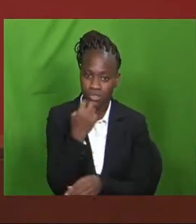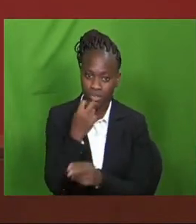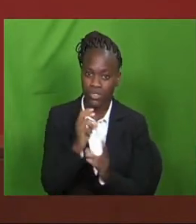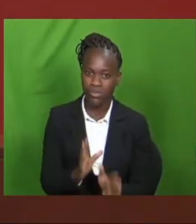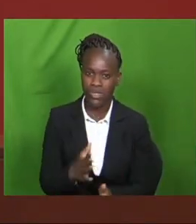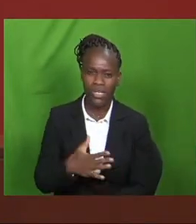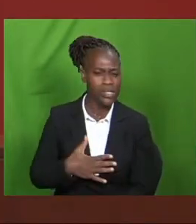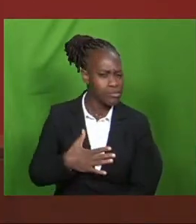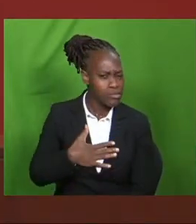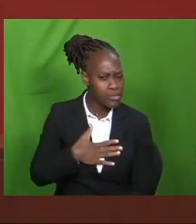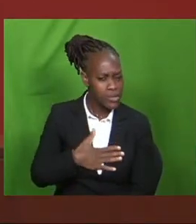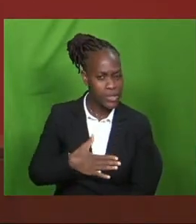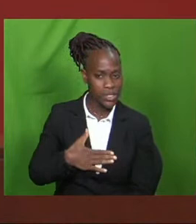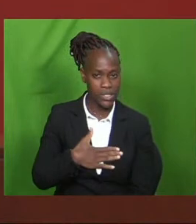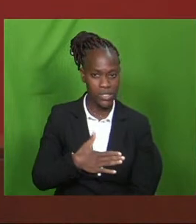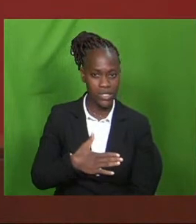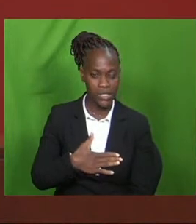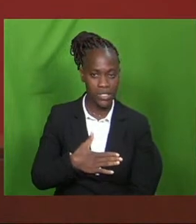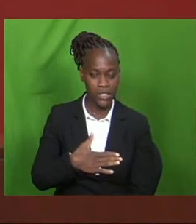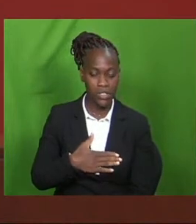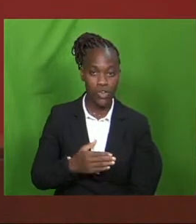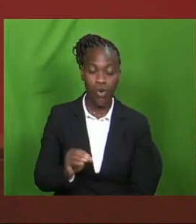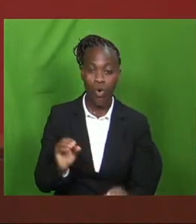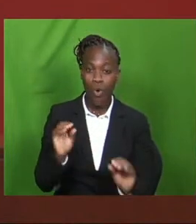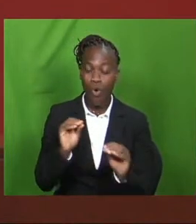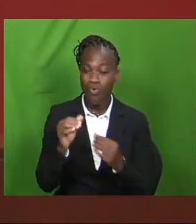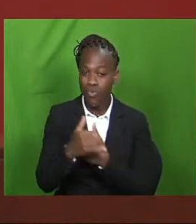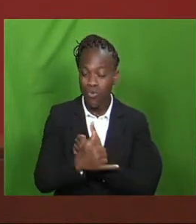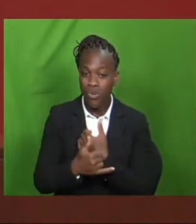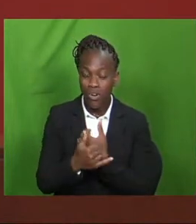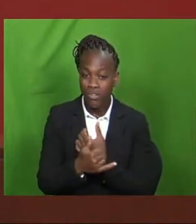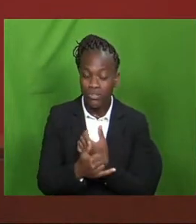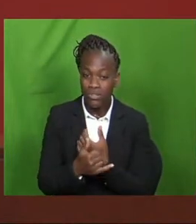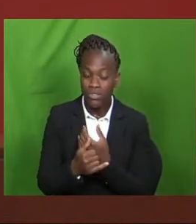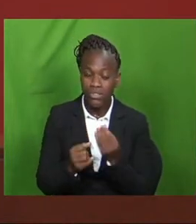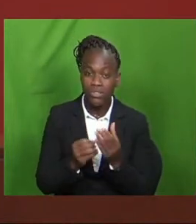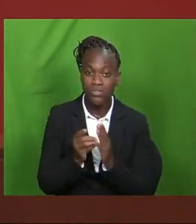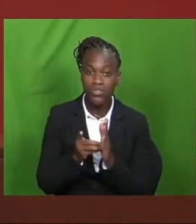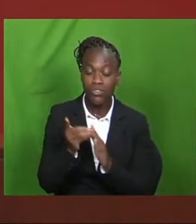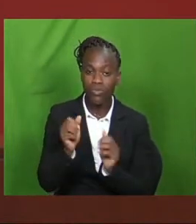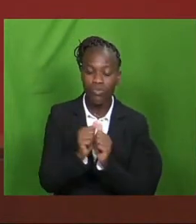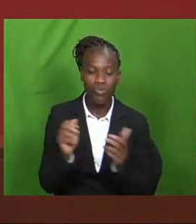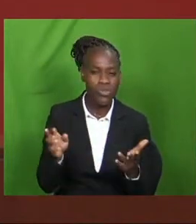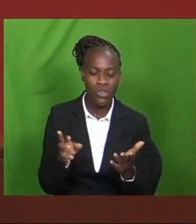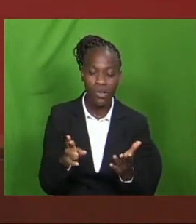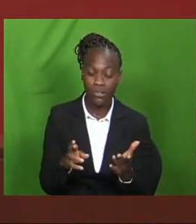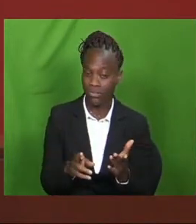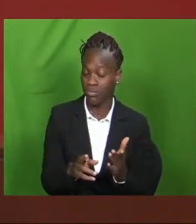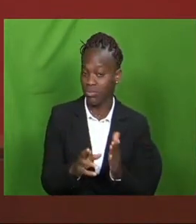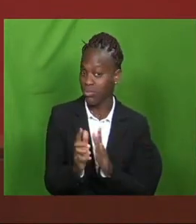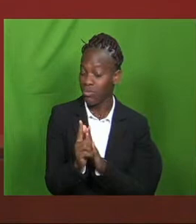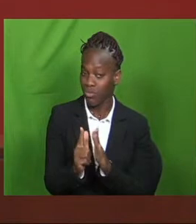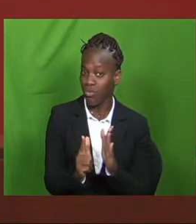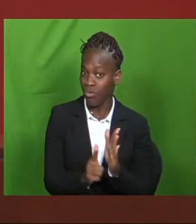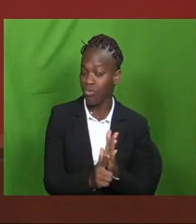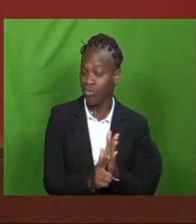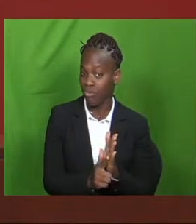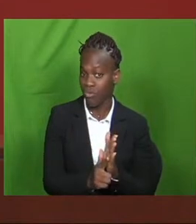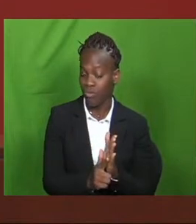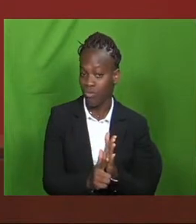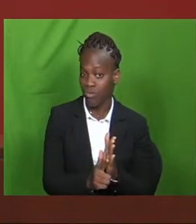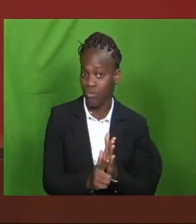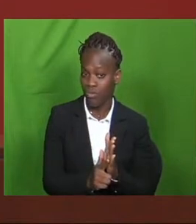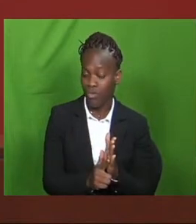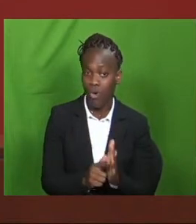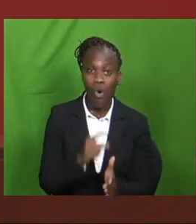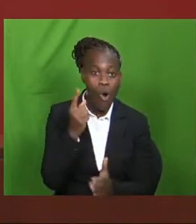Please, no country develops without the rule of law. It's chaos. There's always a